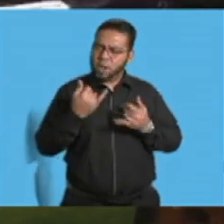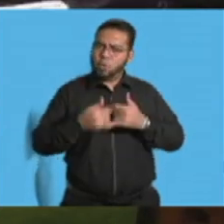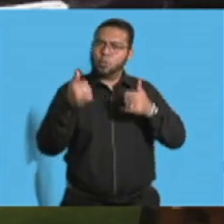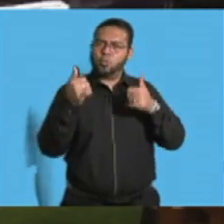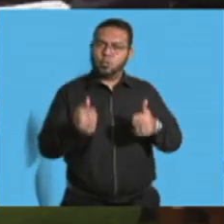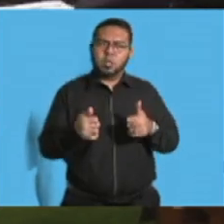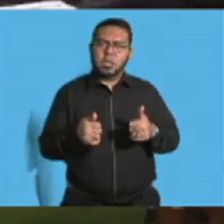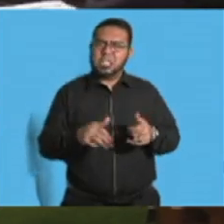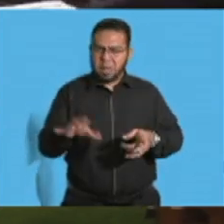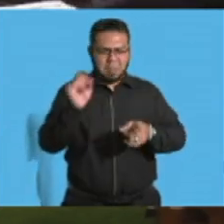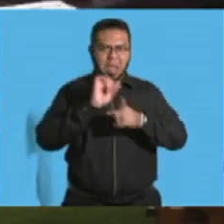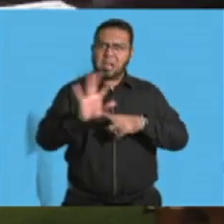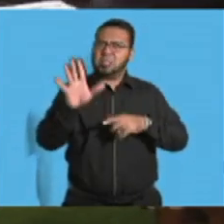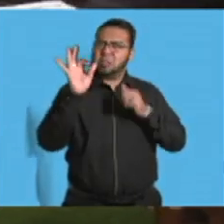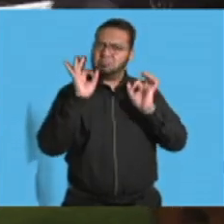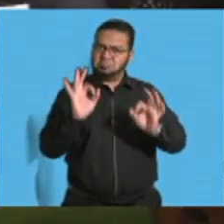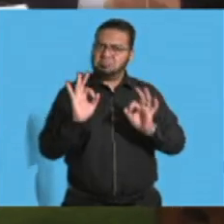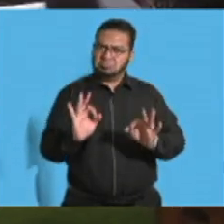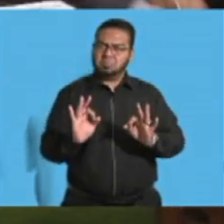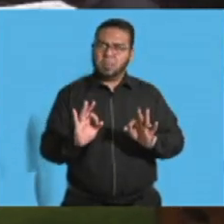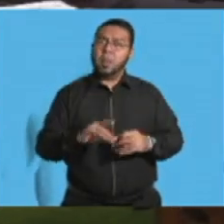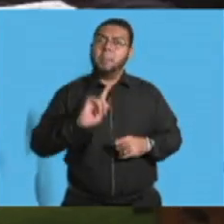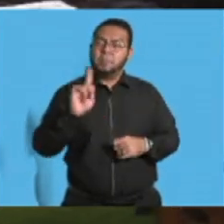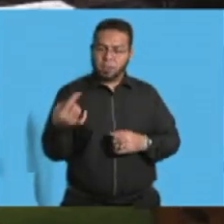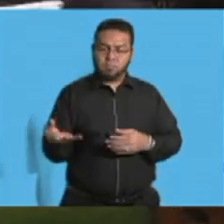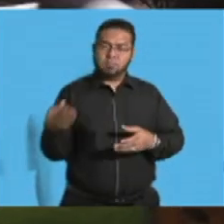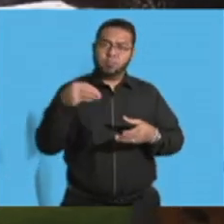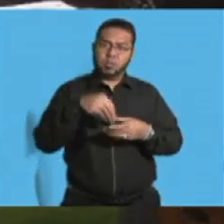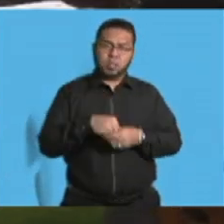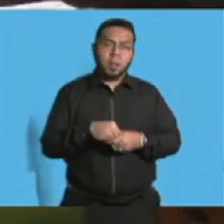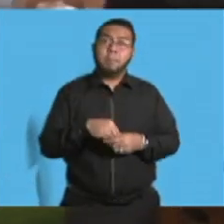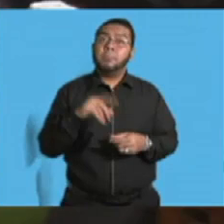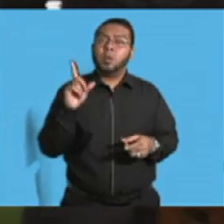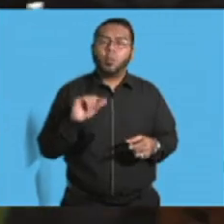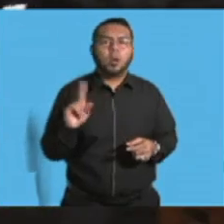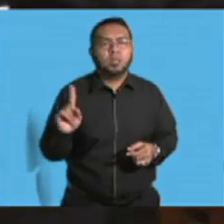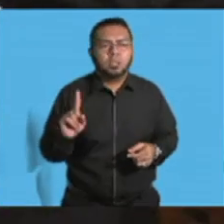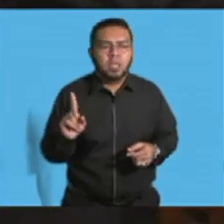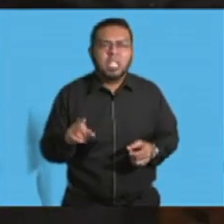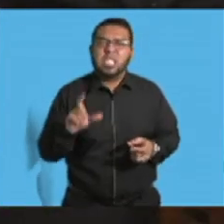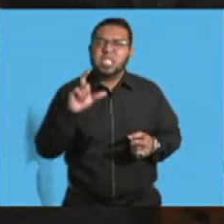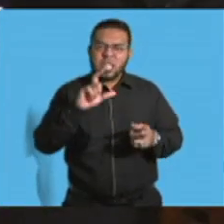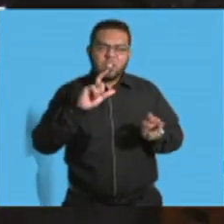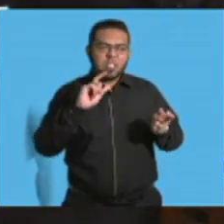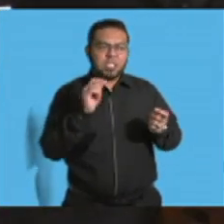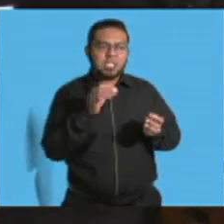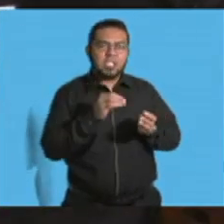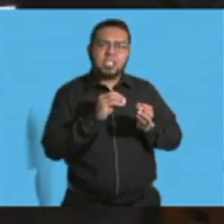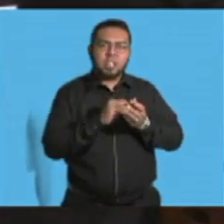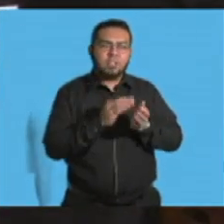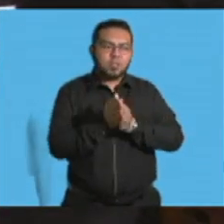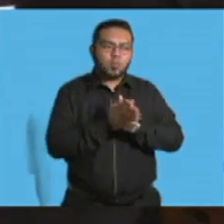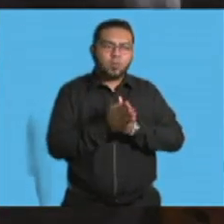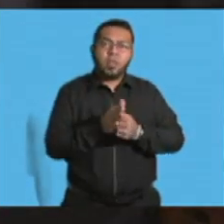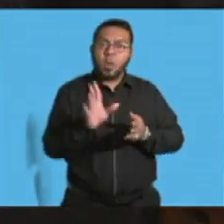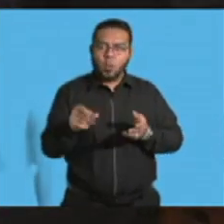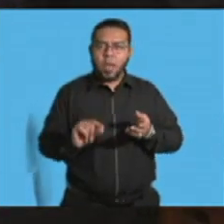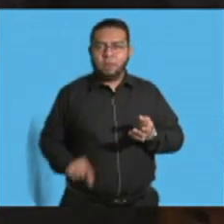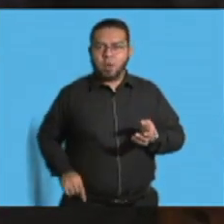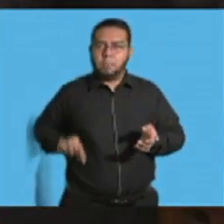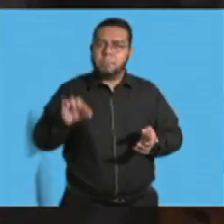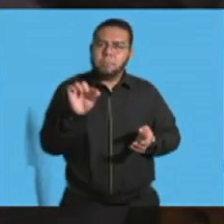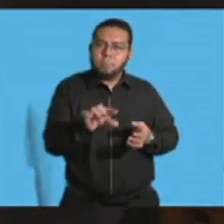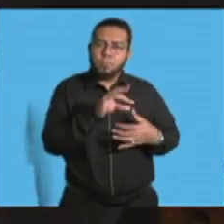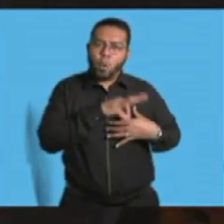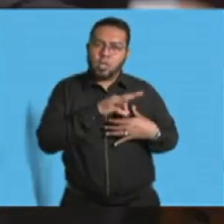Some civils are excellent. They put in the extra mile. And guess what? The civil service reform actually recognizes them. They will get bonuses for that, Madam